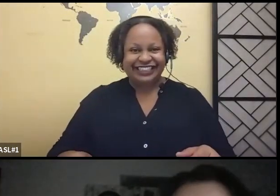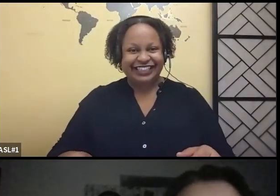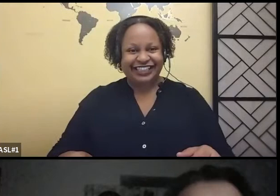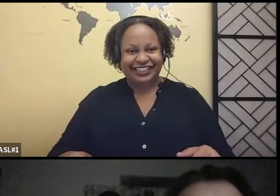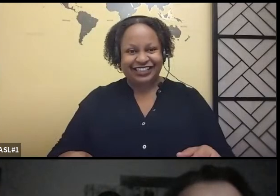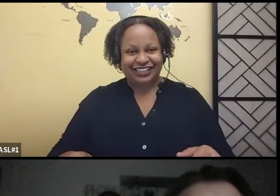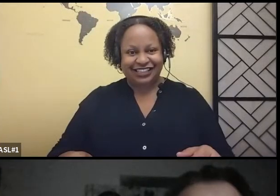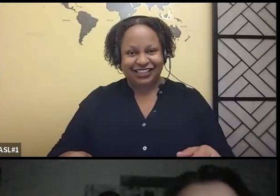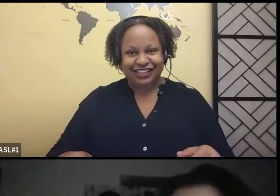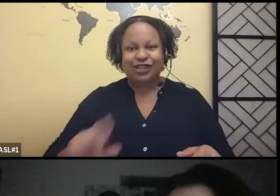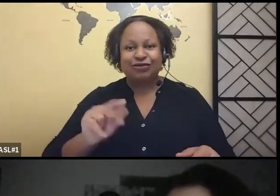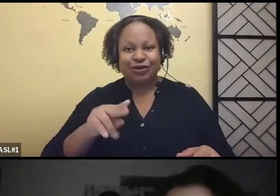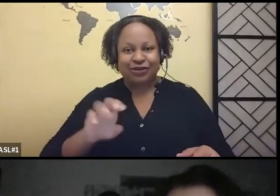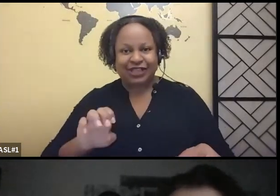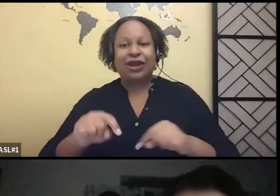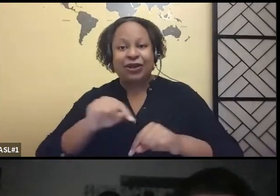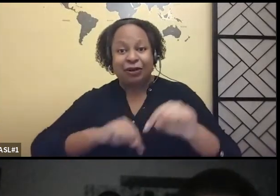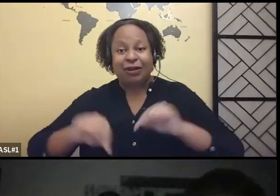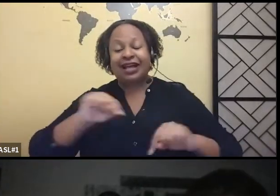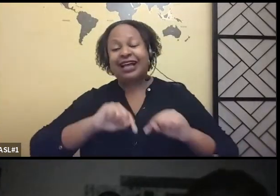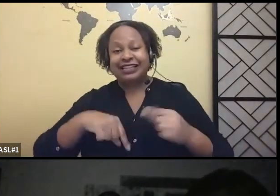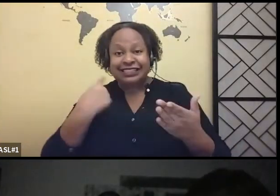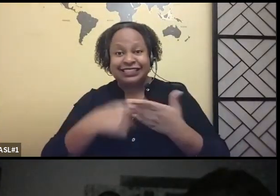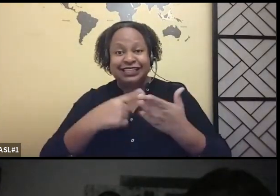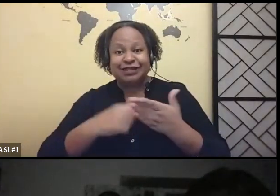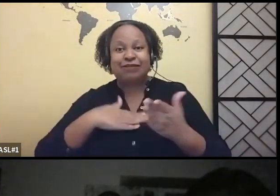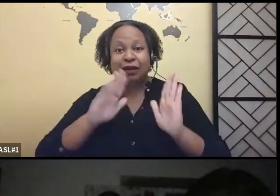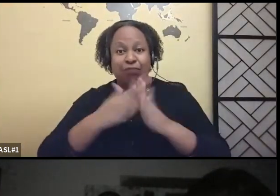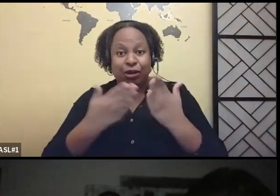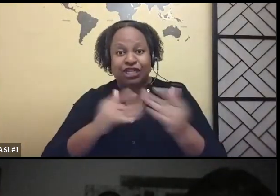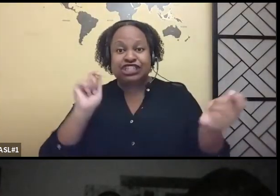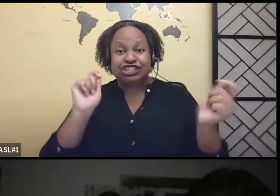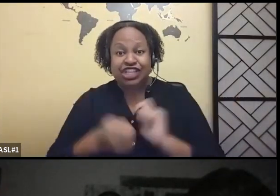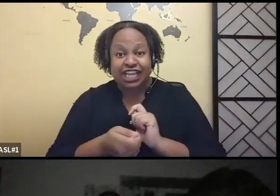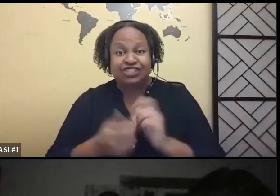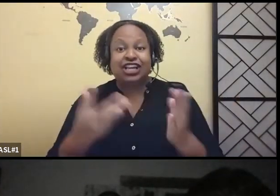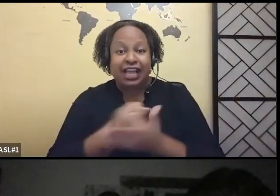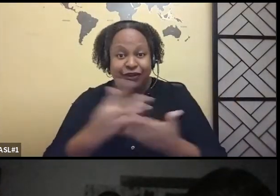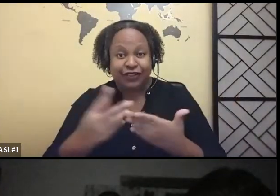All right, back to the title of my book, Change Everything.